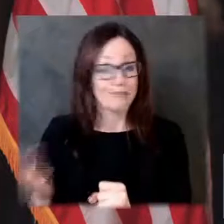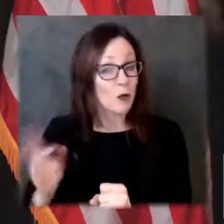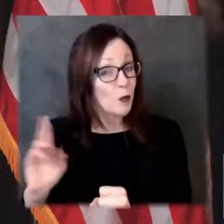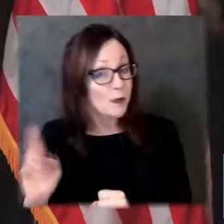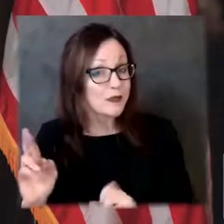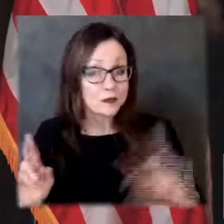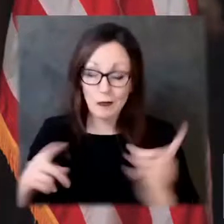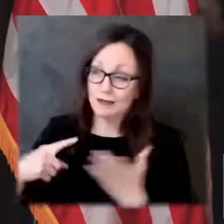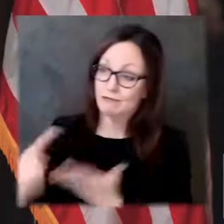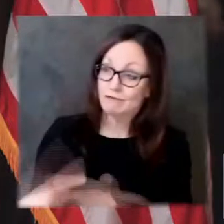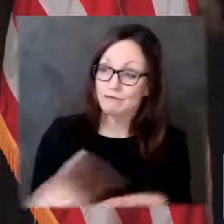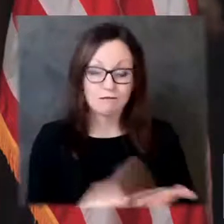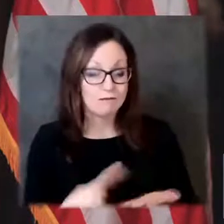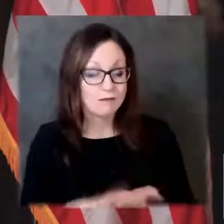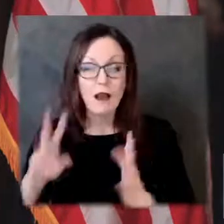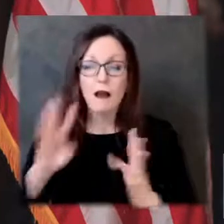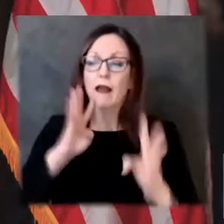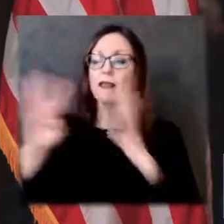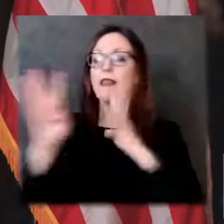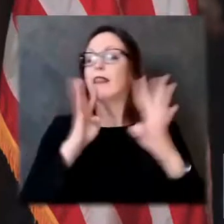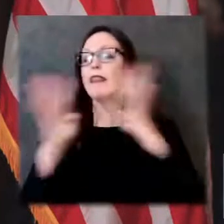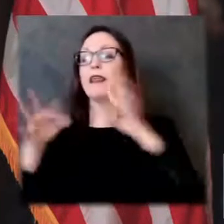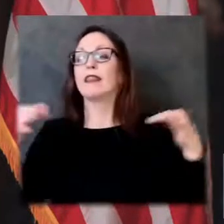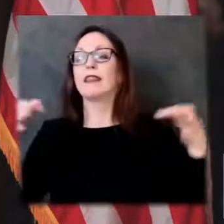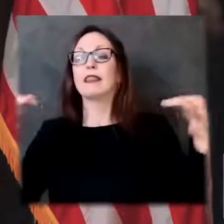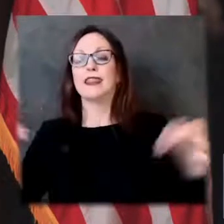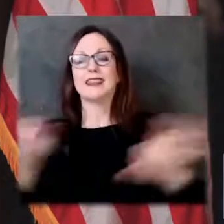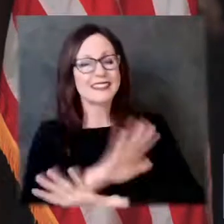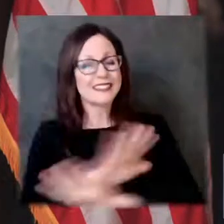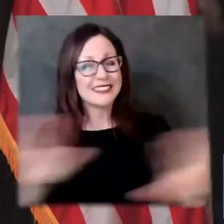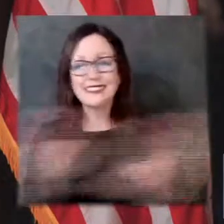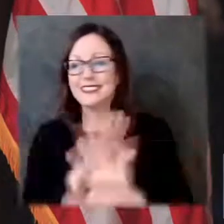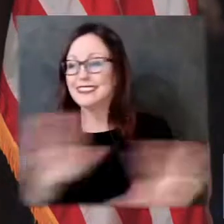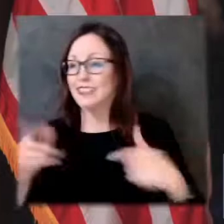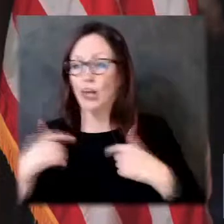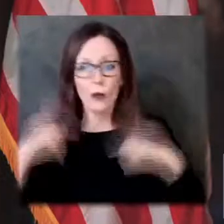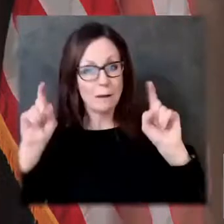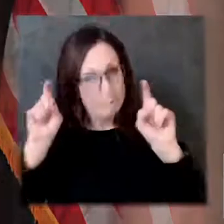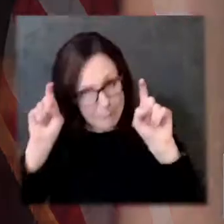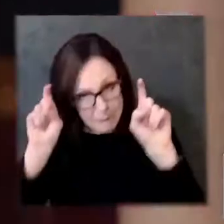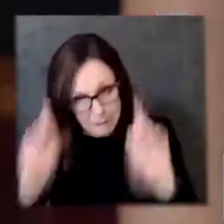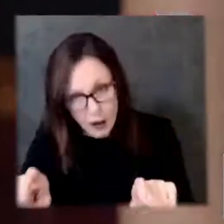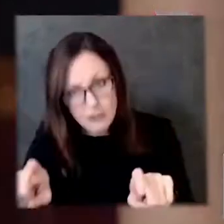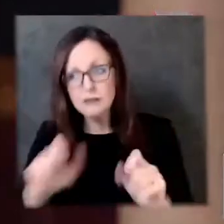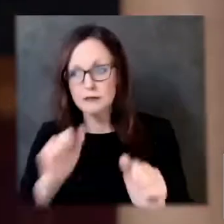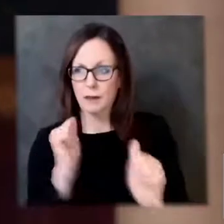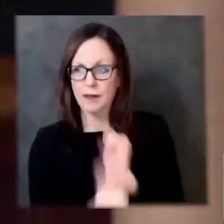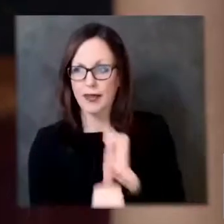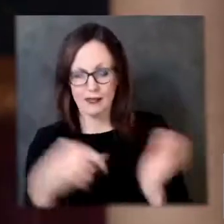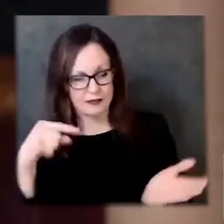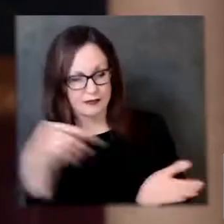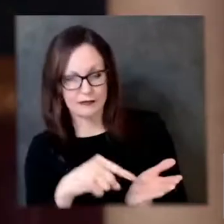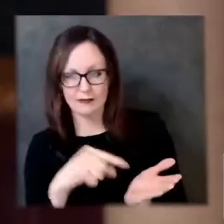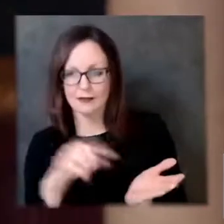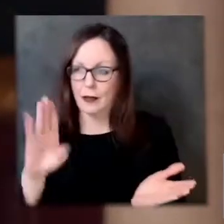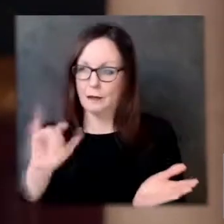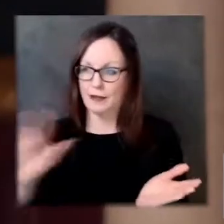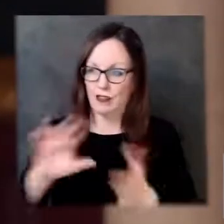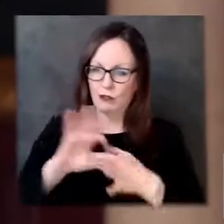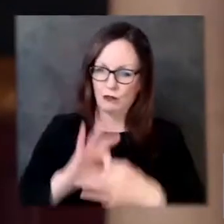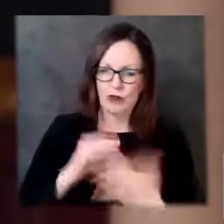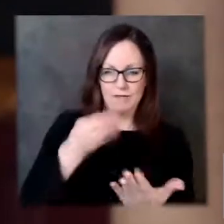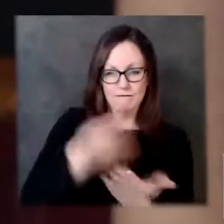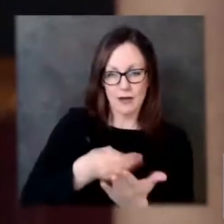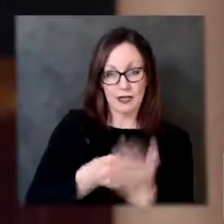ought to keep them. Let's stop talking about it and just get it done. And two-thirds funding isn't the only place